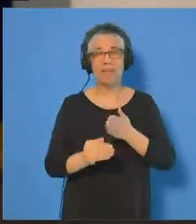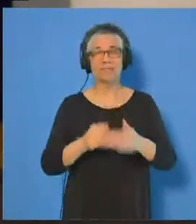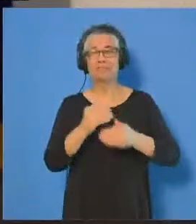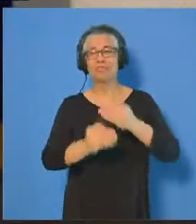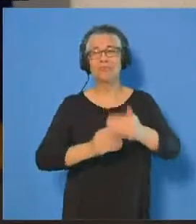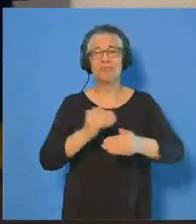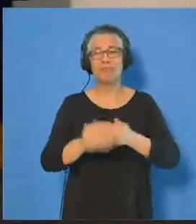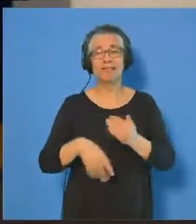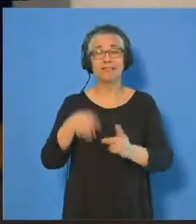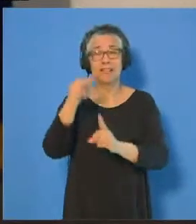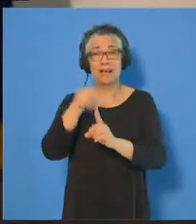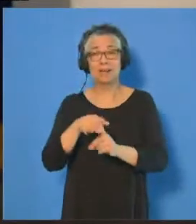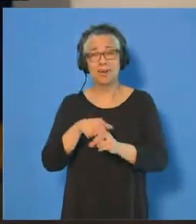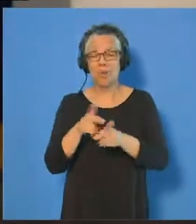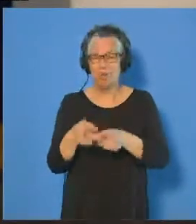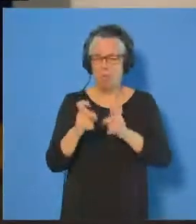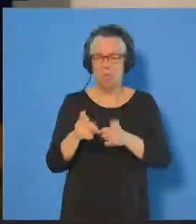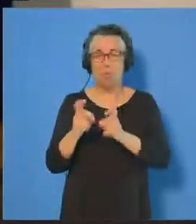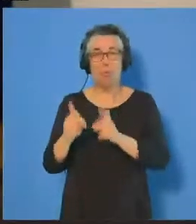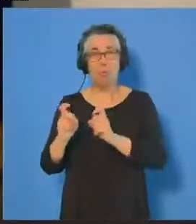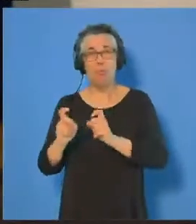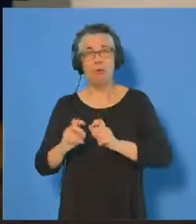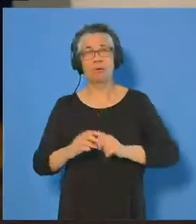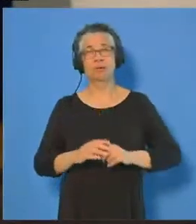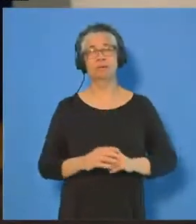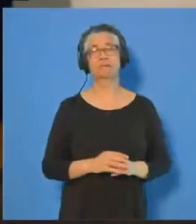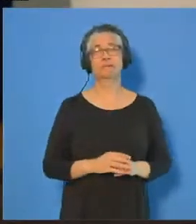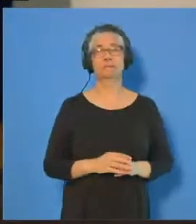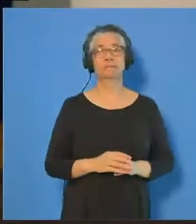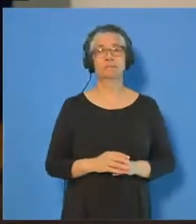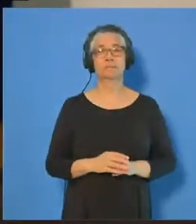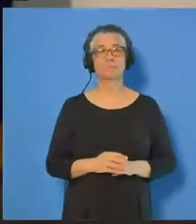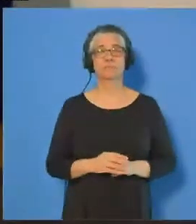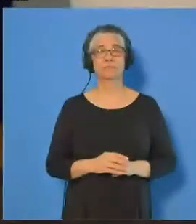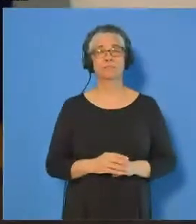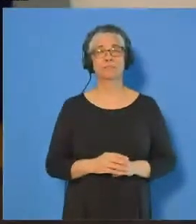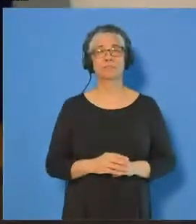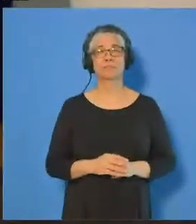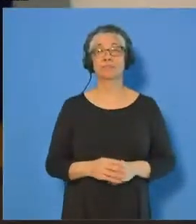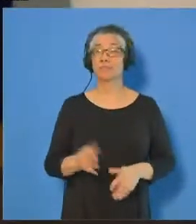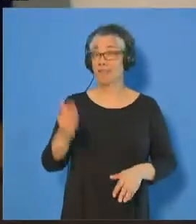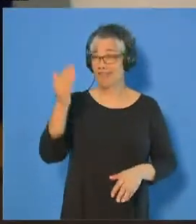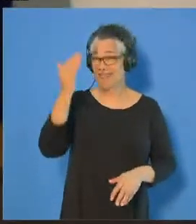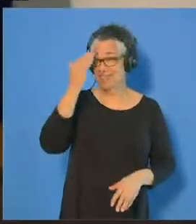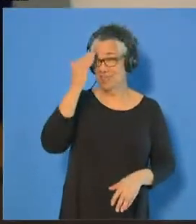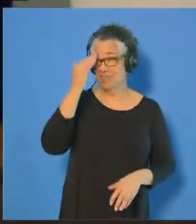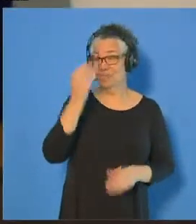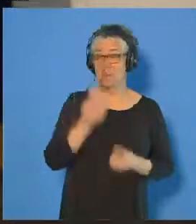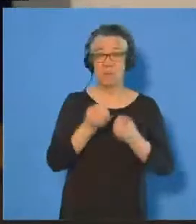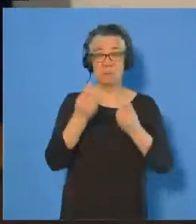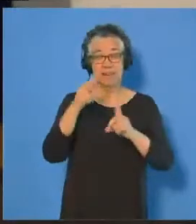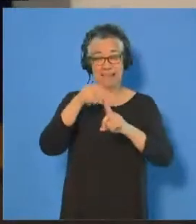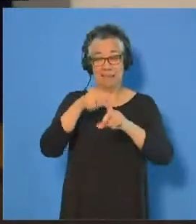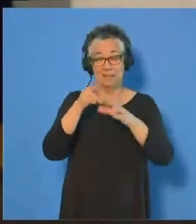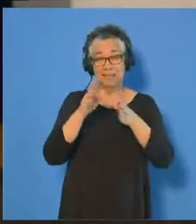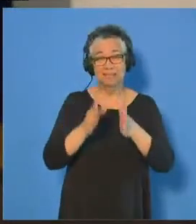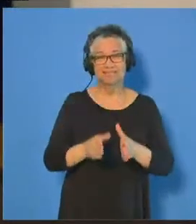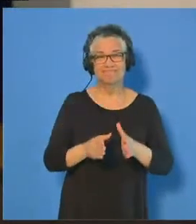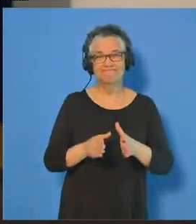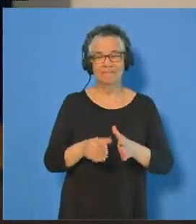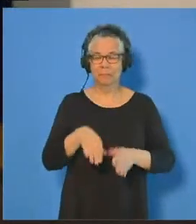the applications as quickly as possible. I am aware that many applicants have